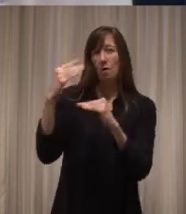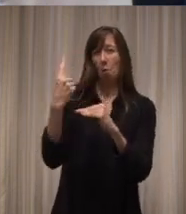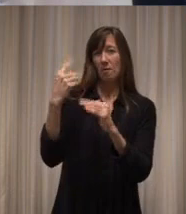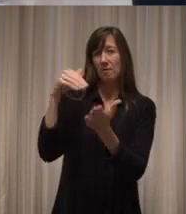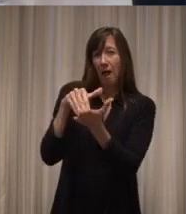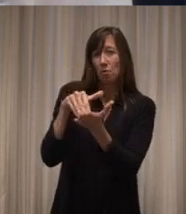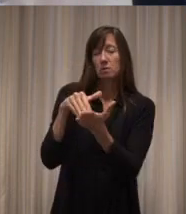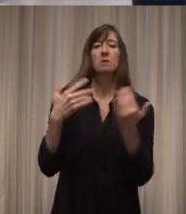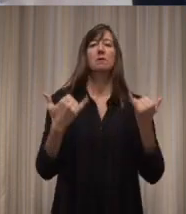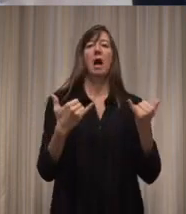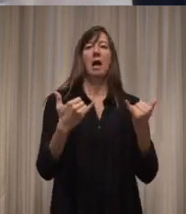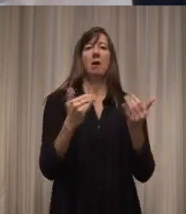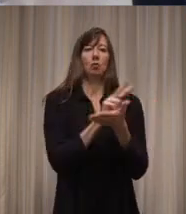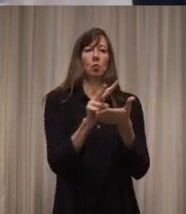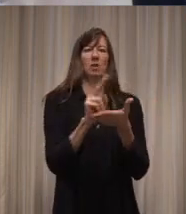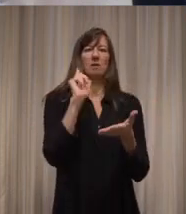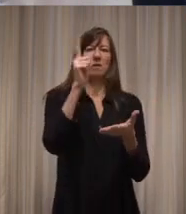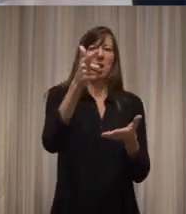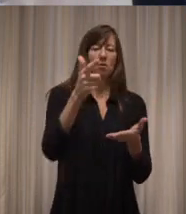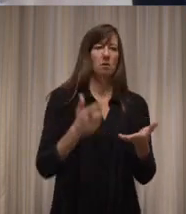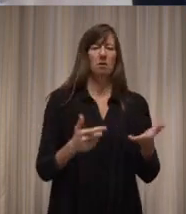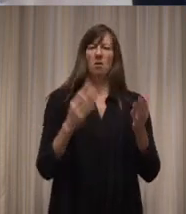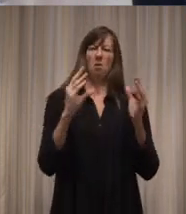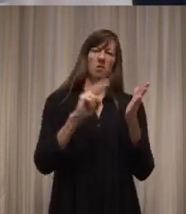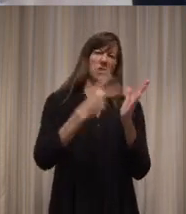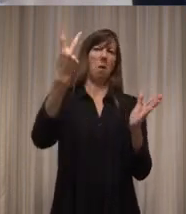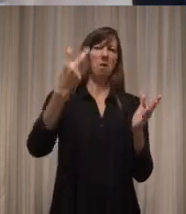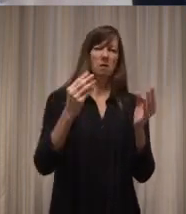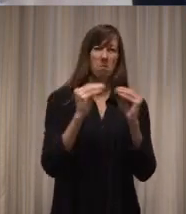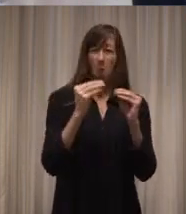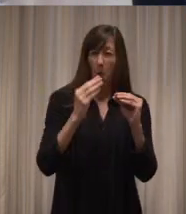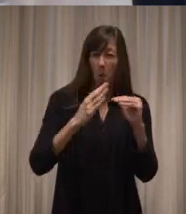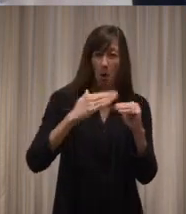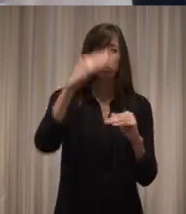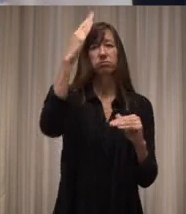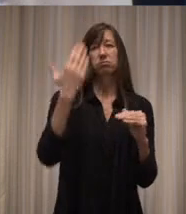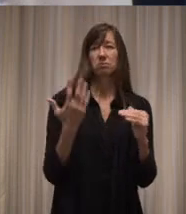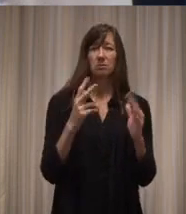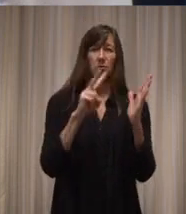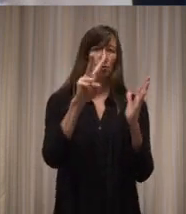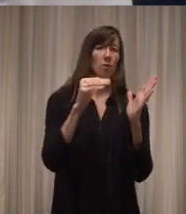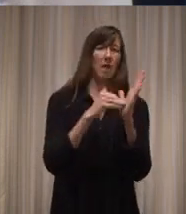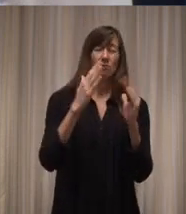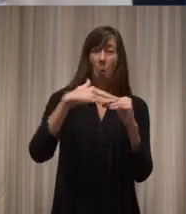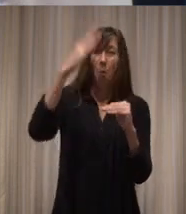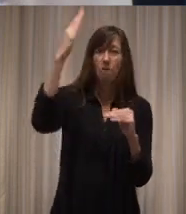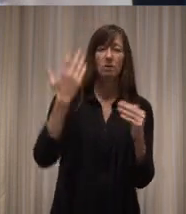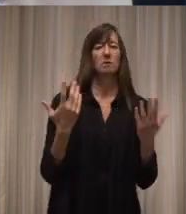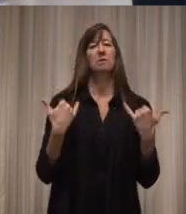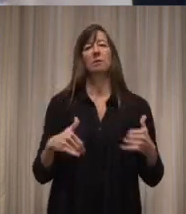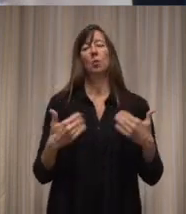over 2 weeks, we've now more than doubled those active cases, and that is concerning and